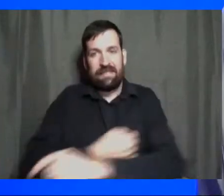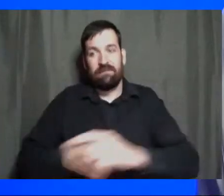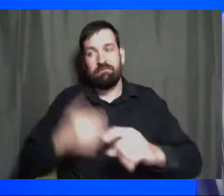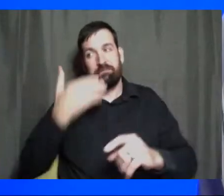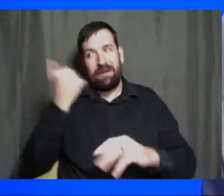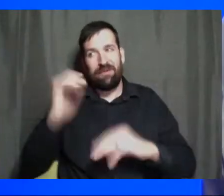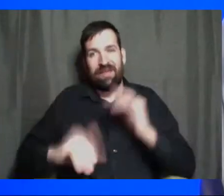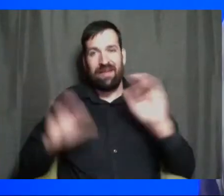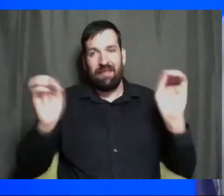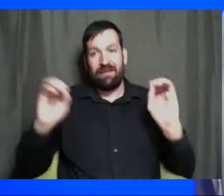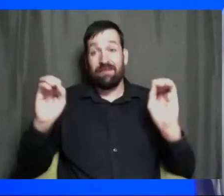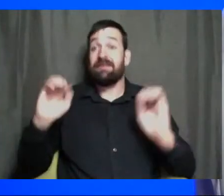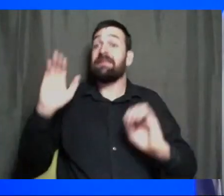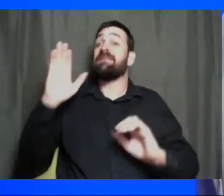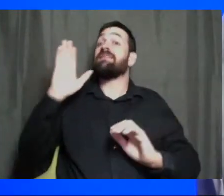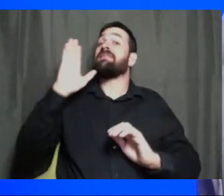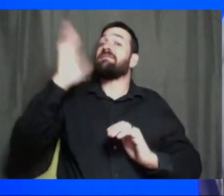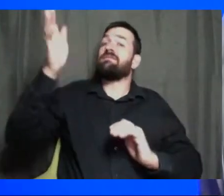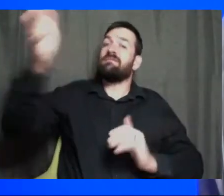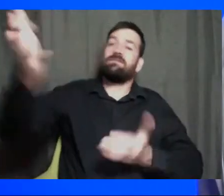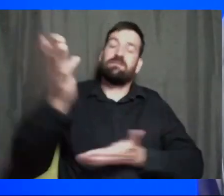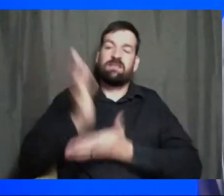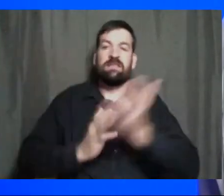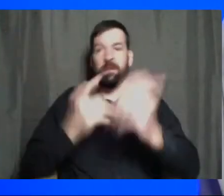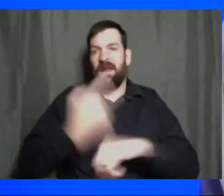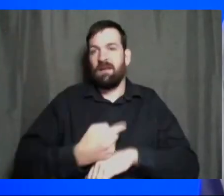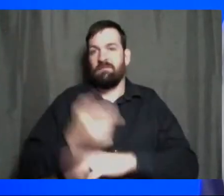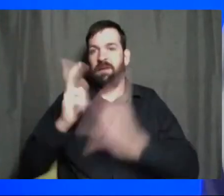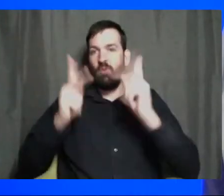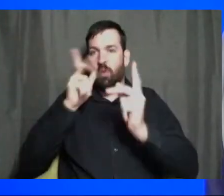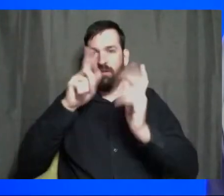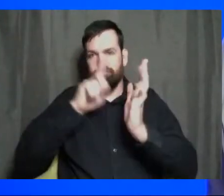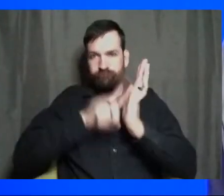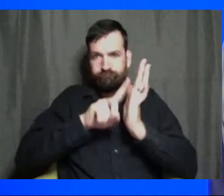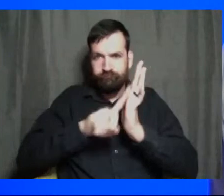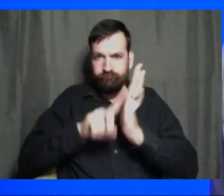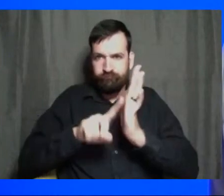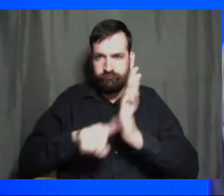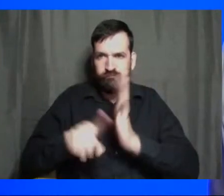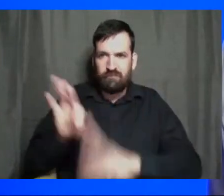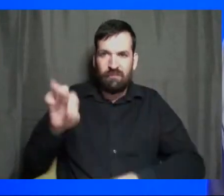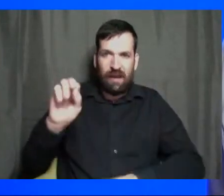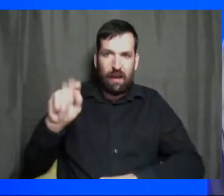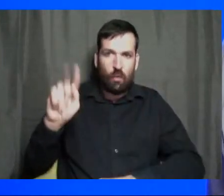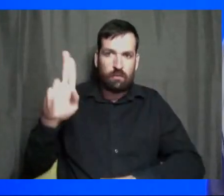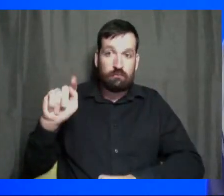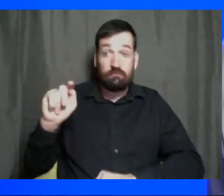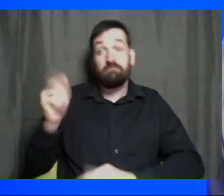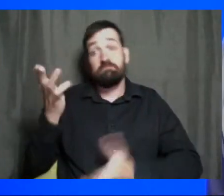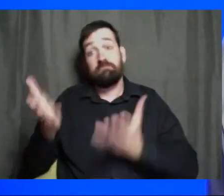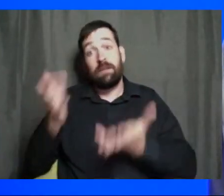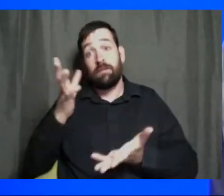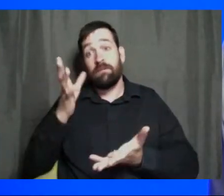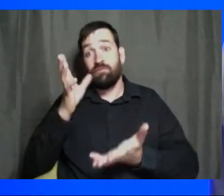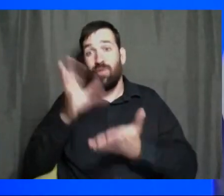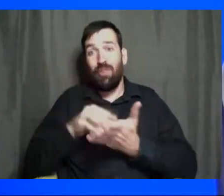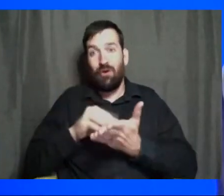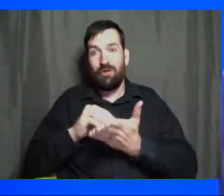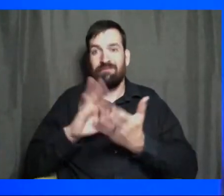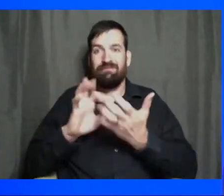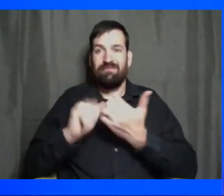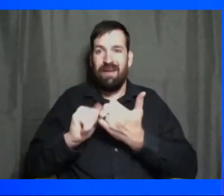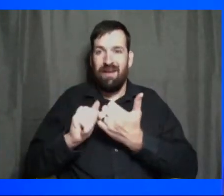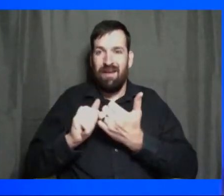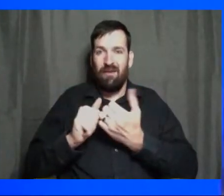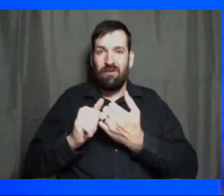be studies and people will really dig into this and find out. Maybe we'll learn how did masks, what